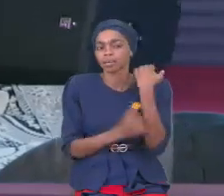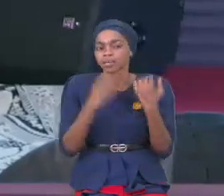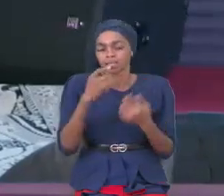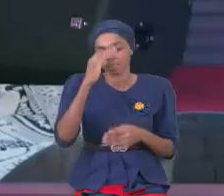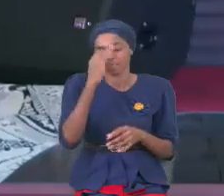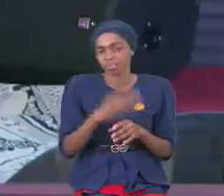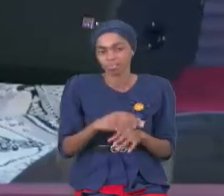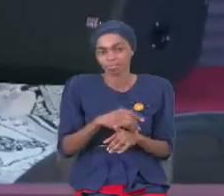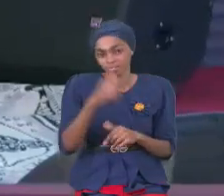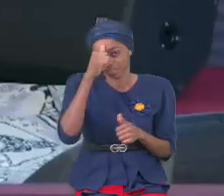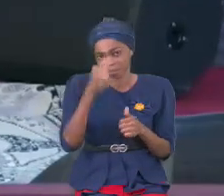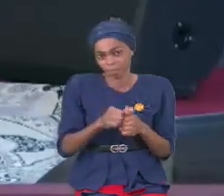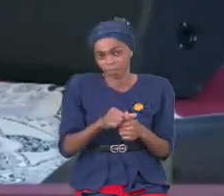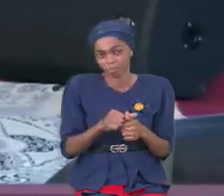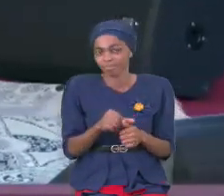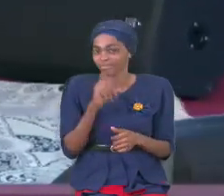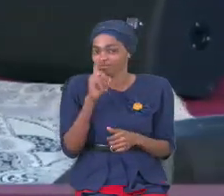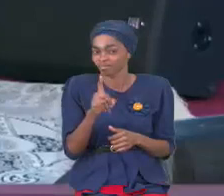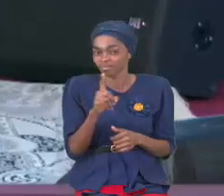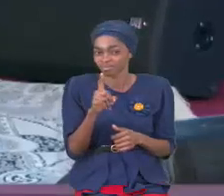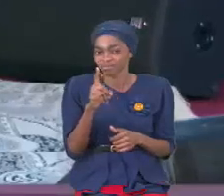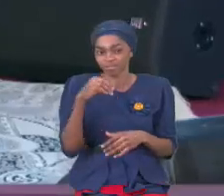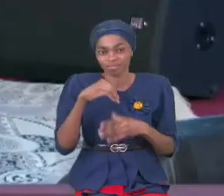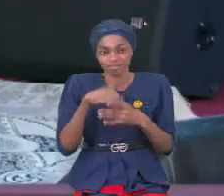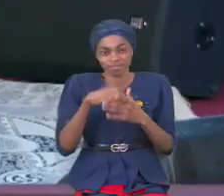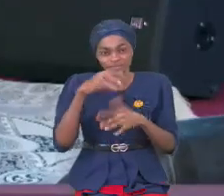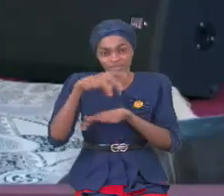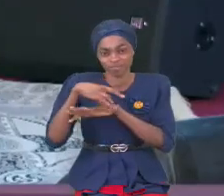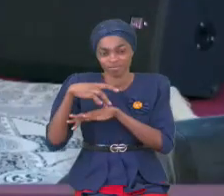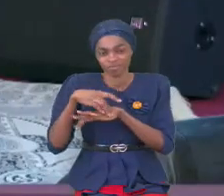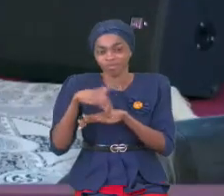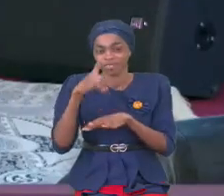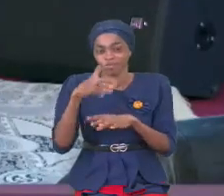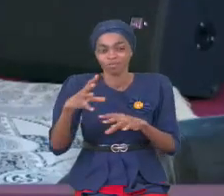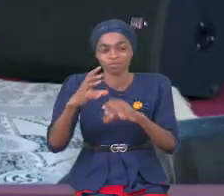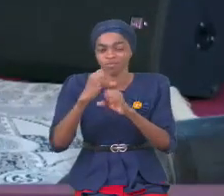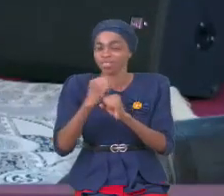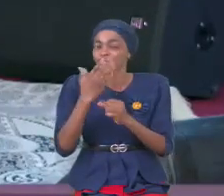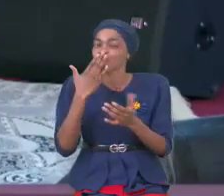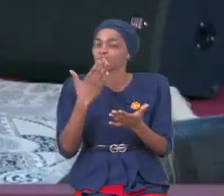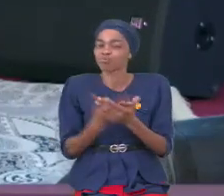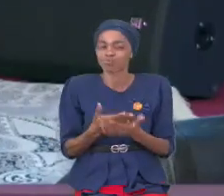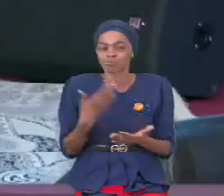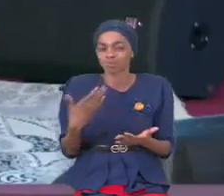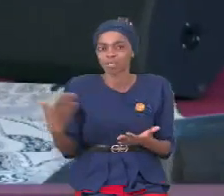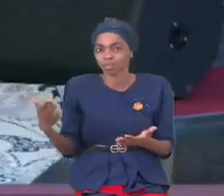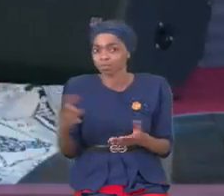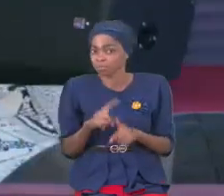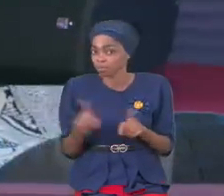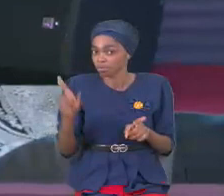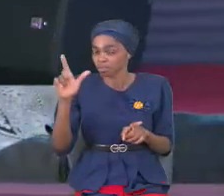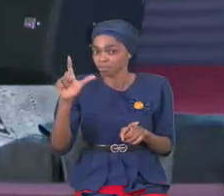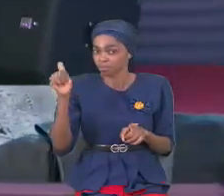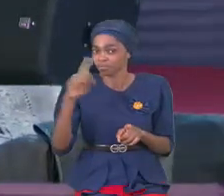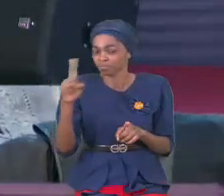thy lifetime receives thy good things, and likewise Lazarus evil things. But now